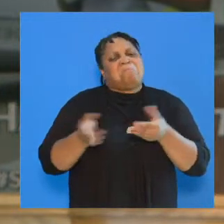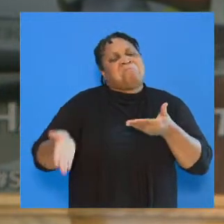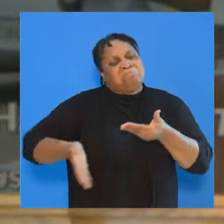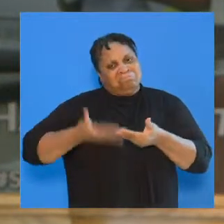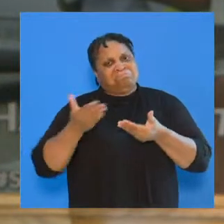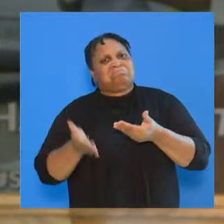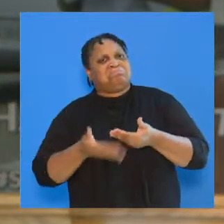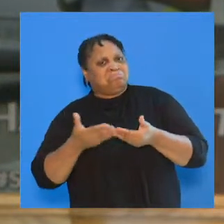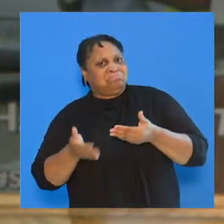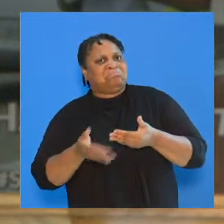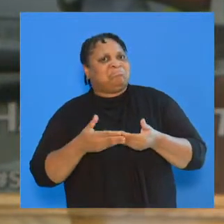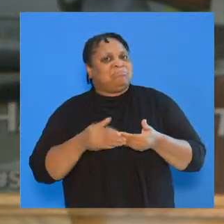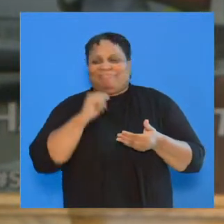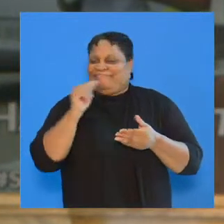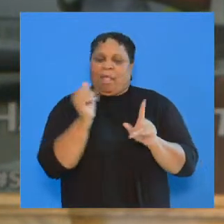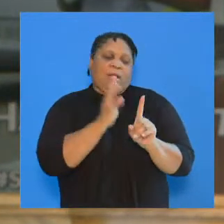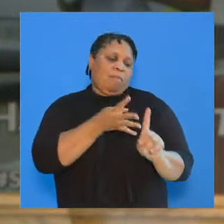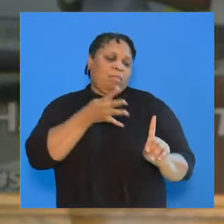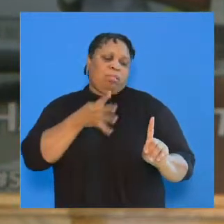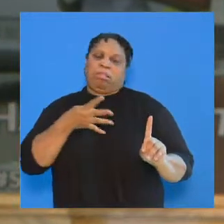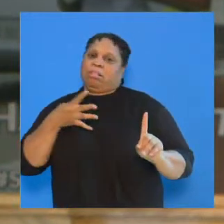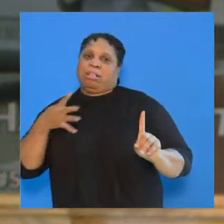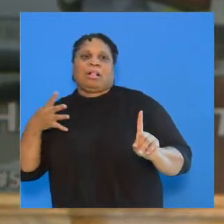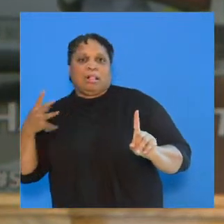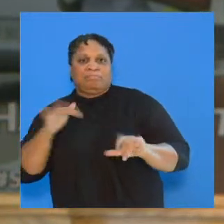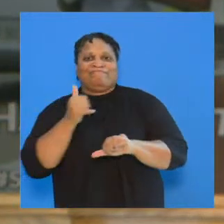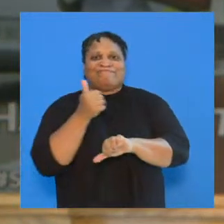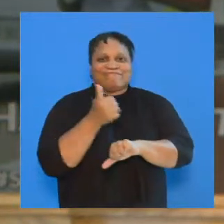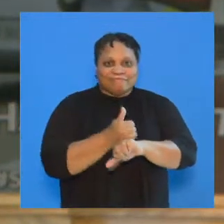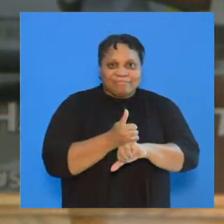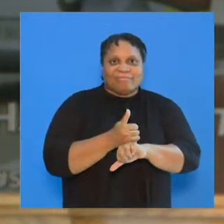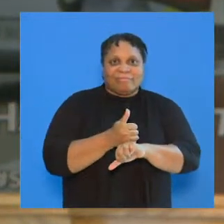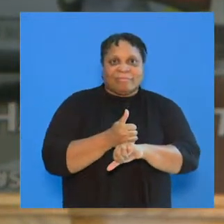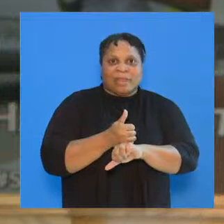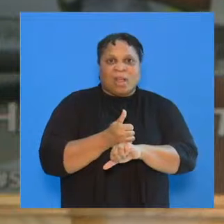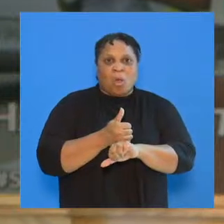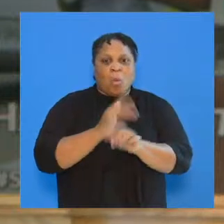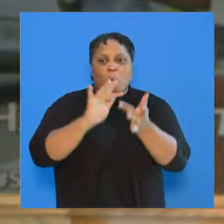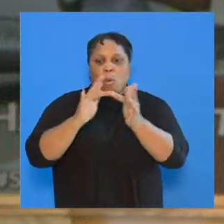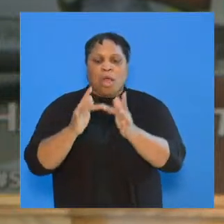you, and you won't have to wait in line. You can book online via the government website,